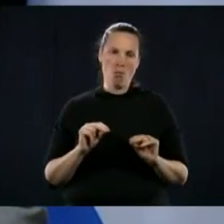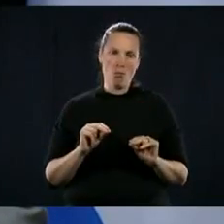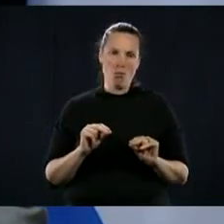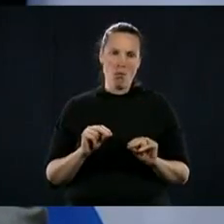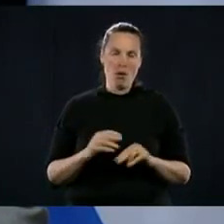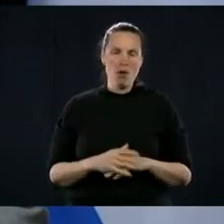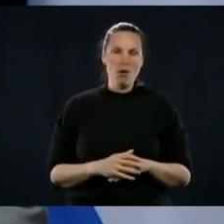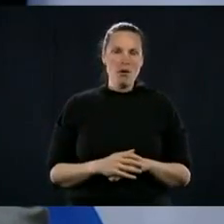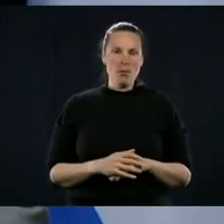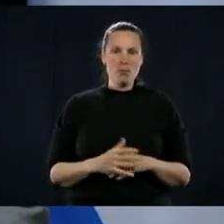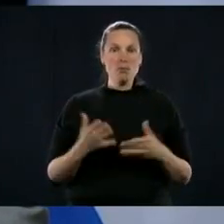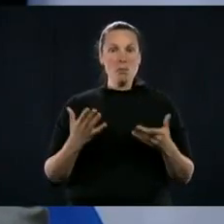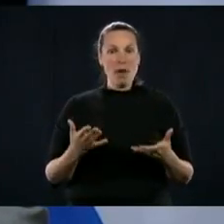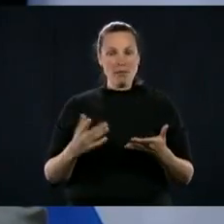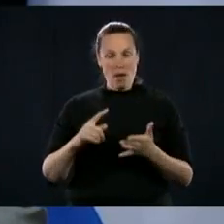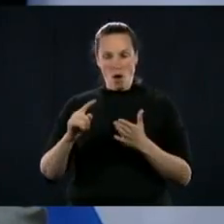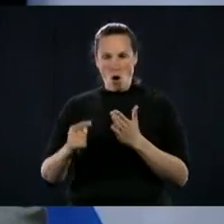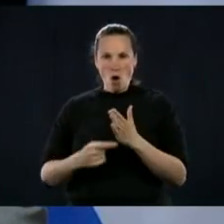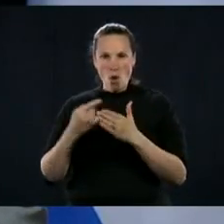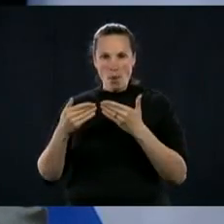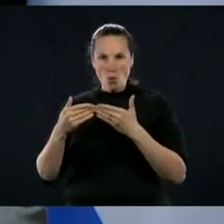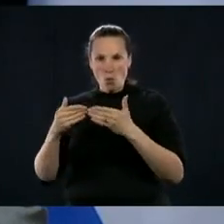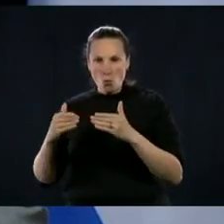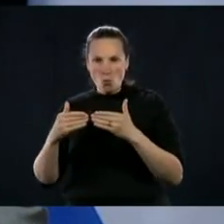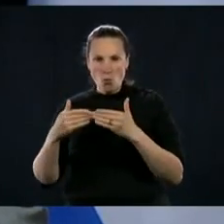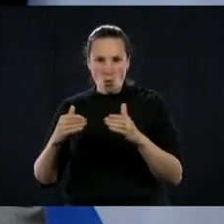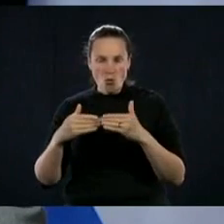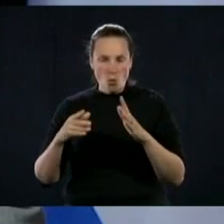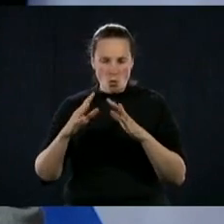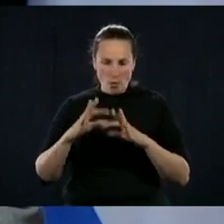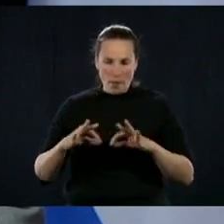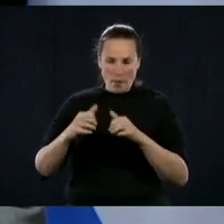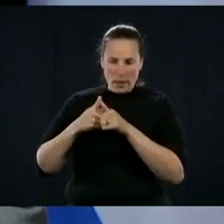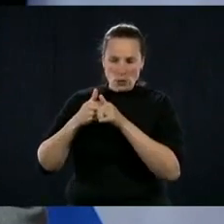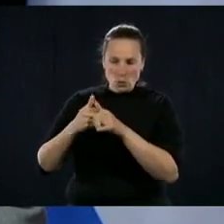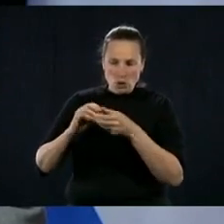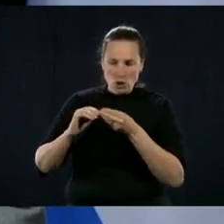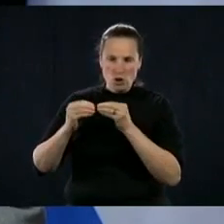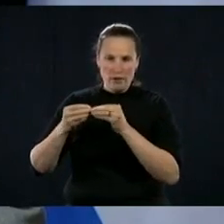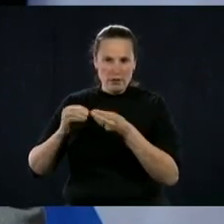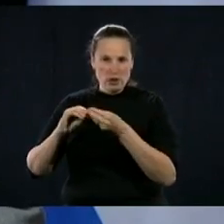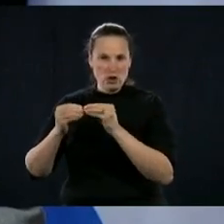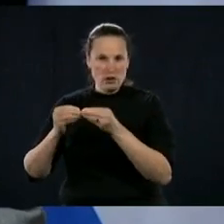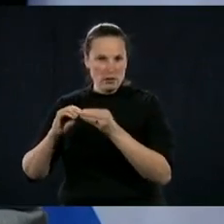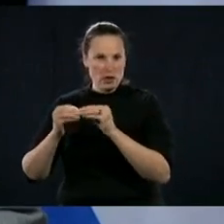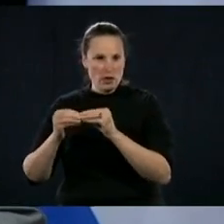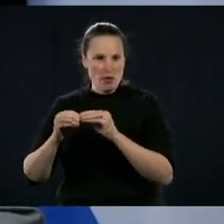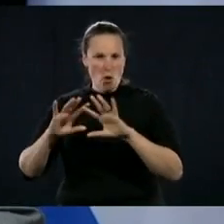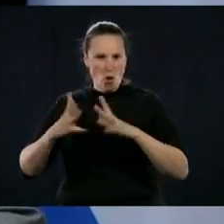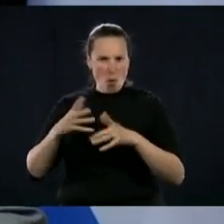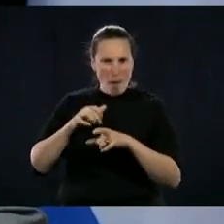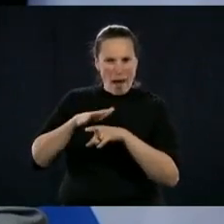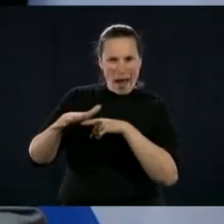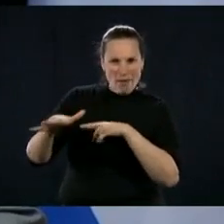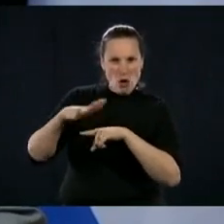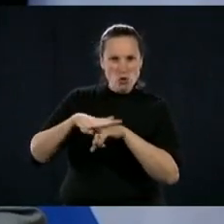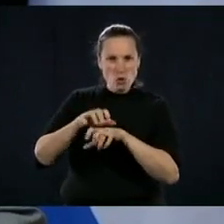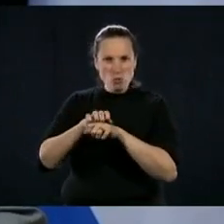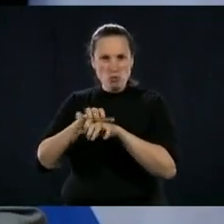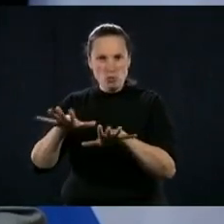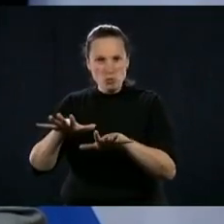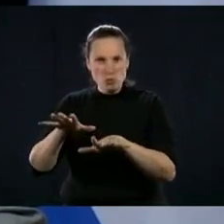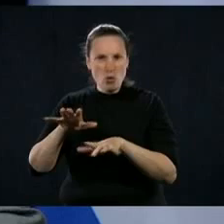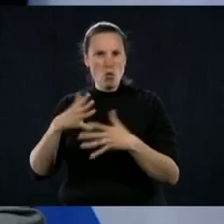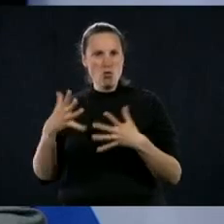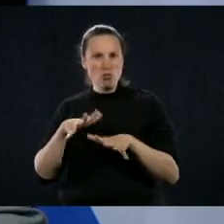guidelines. And that's major because the quantity, the reopening is going to be given a certain dosage to see what can happen